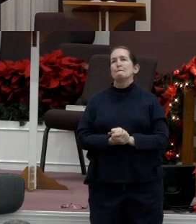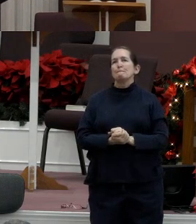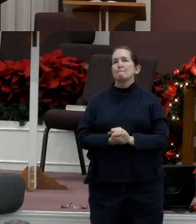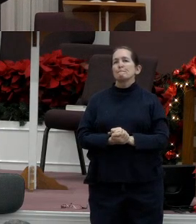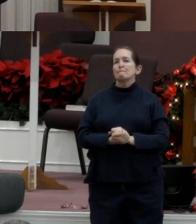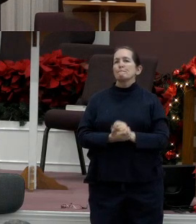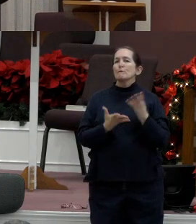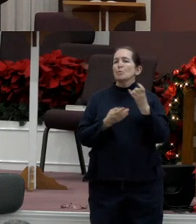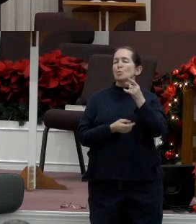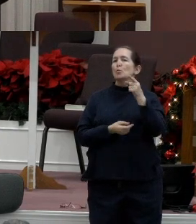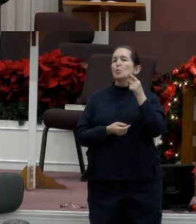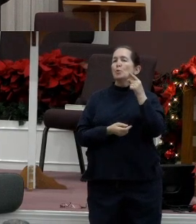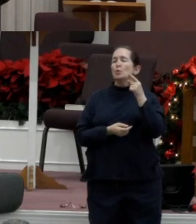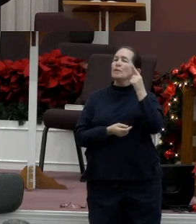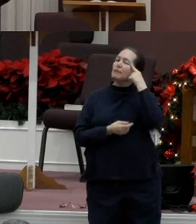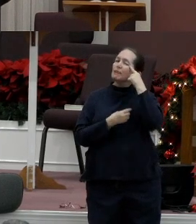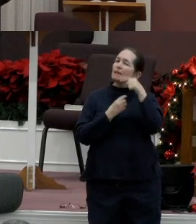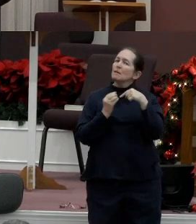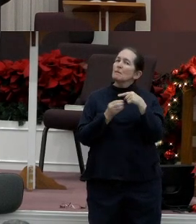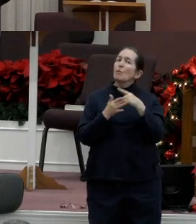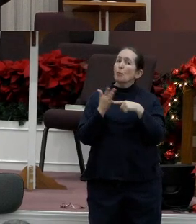And I want you to think about what you know